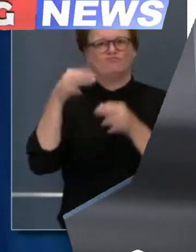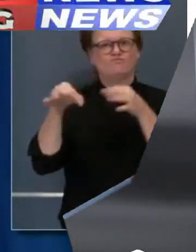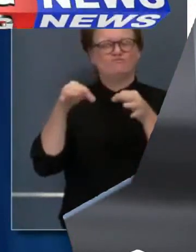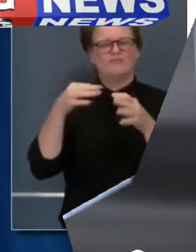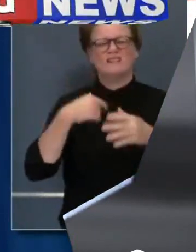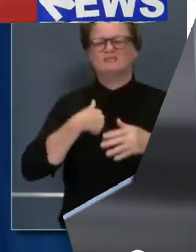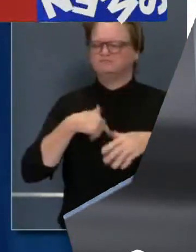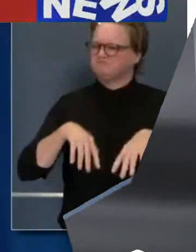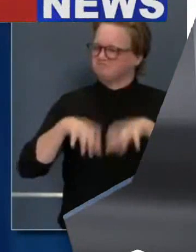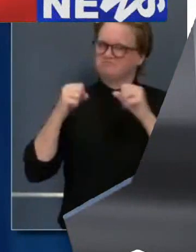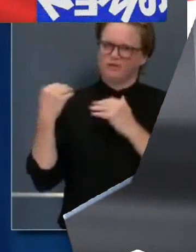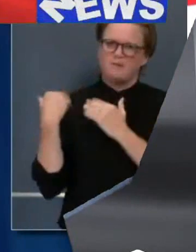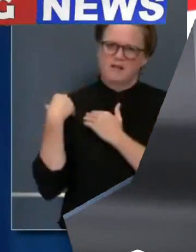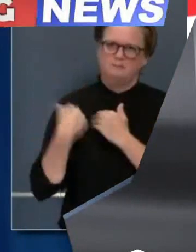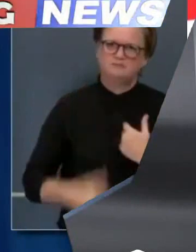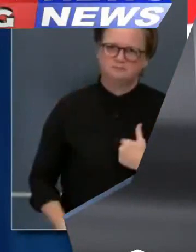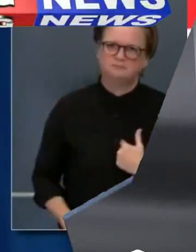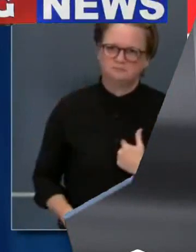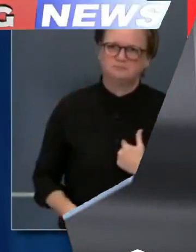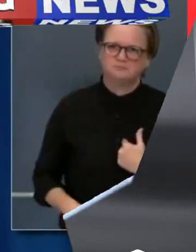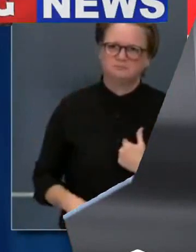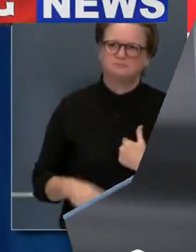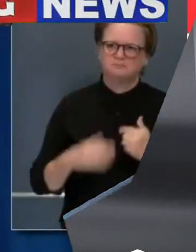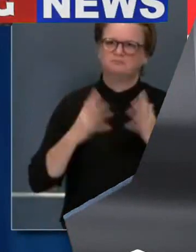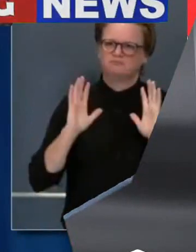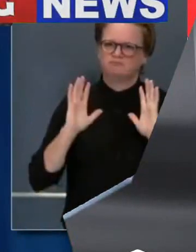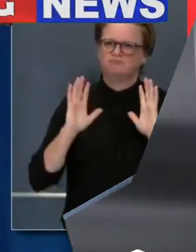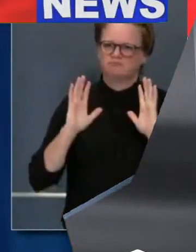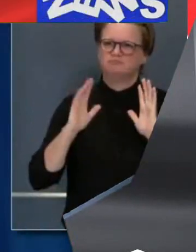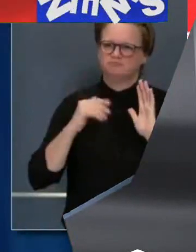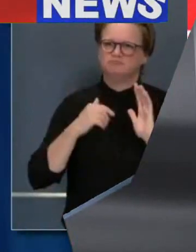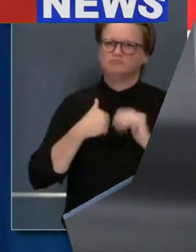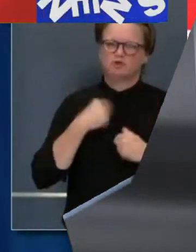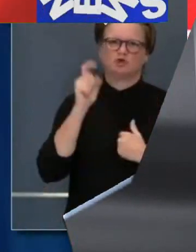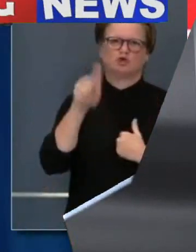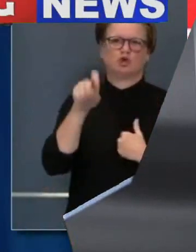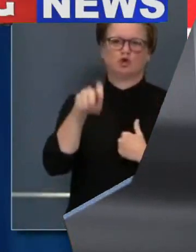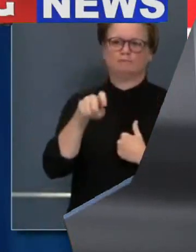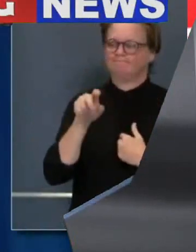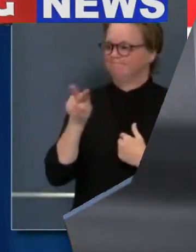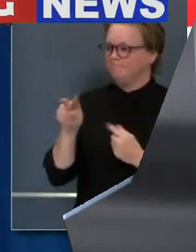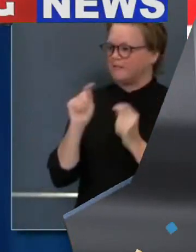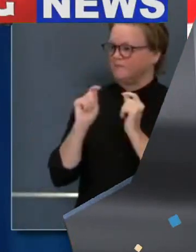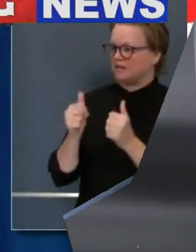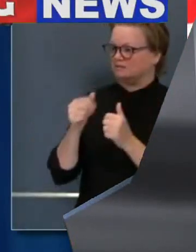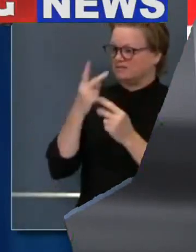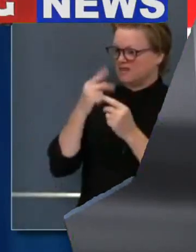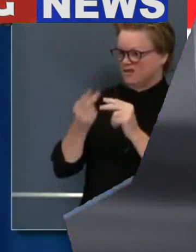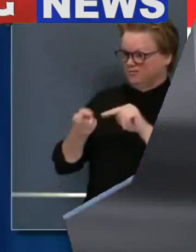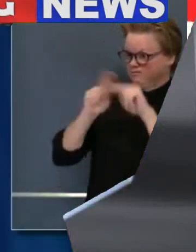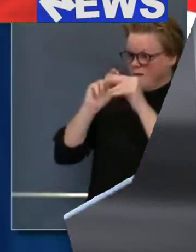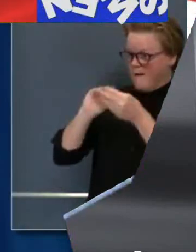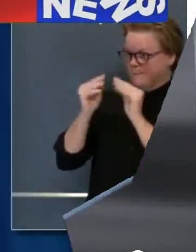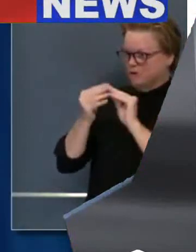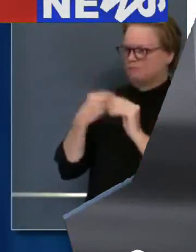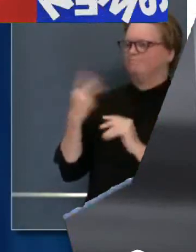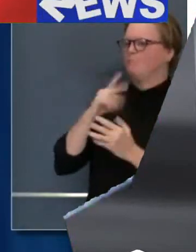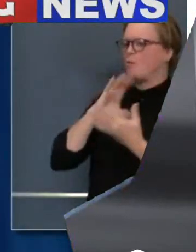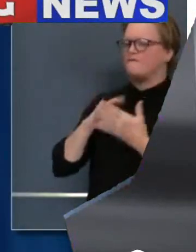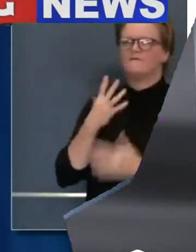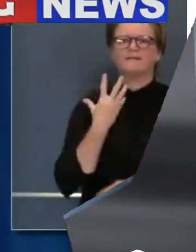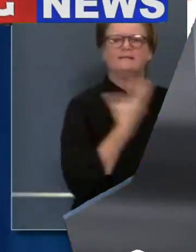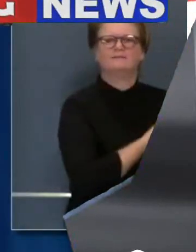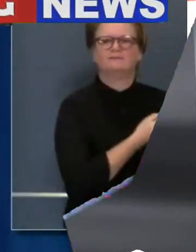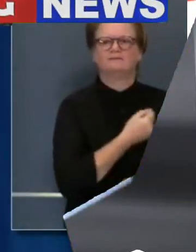that. Paid for our dinner, and we had an early dinner, but didn't matter. I shouldn't have been there. I should have turned